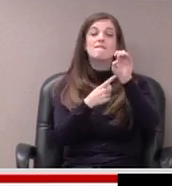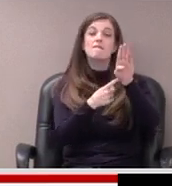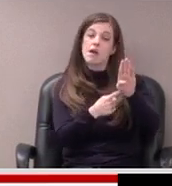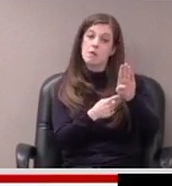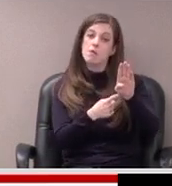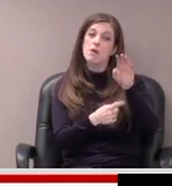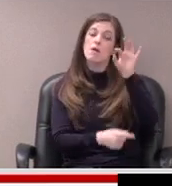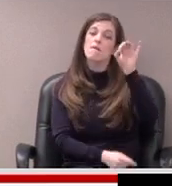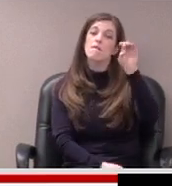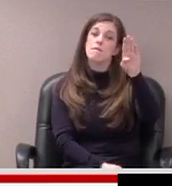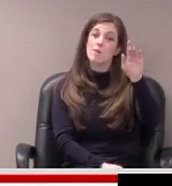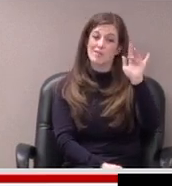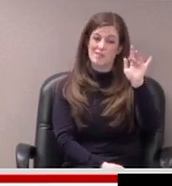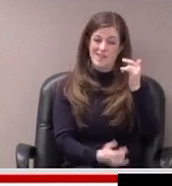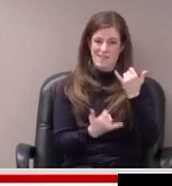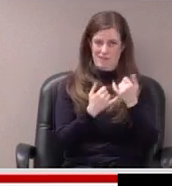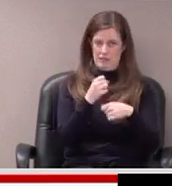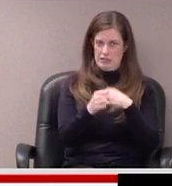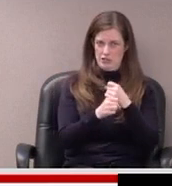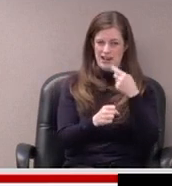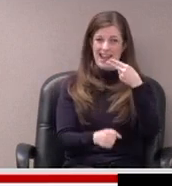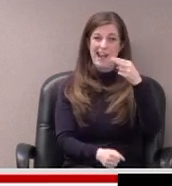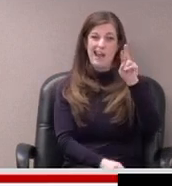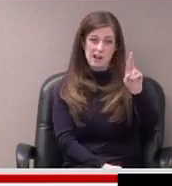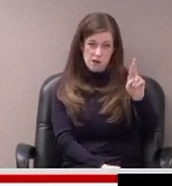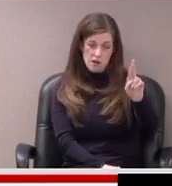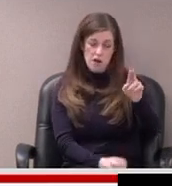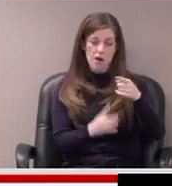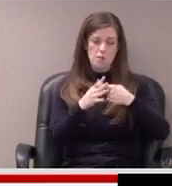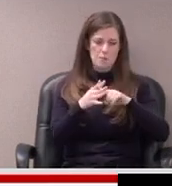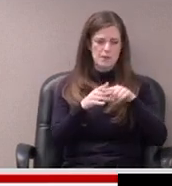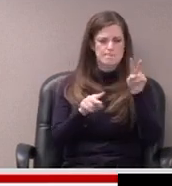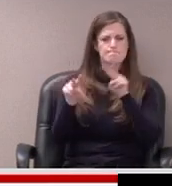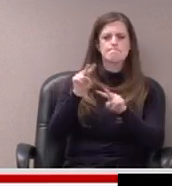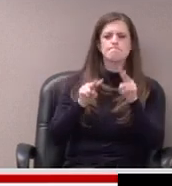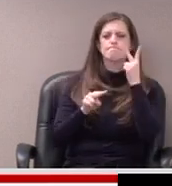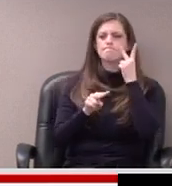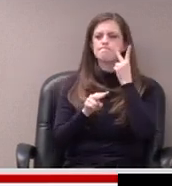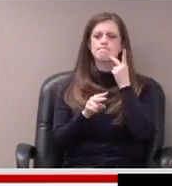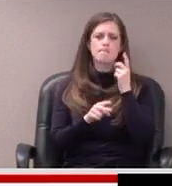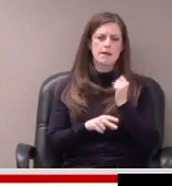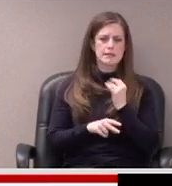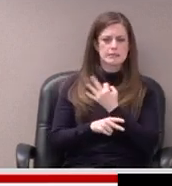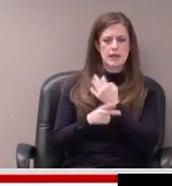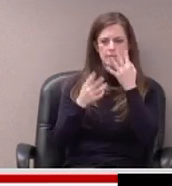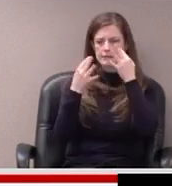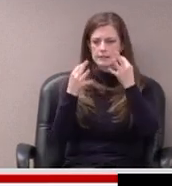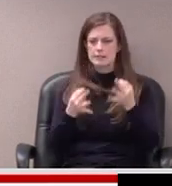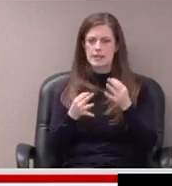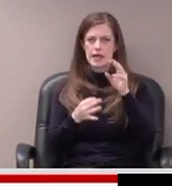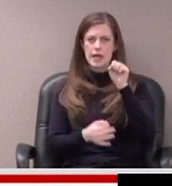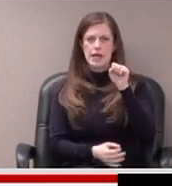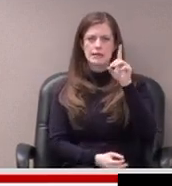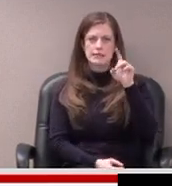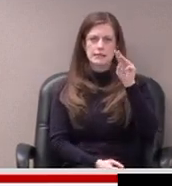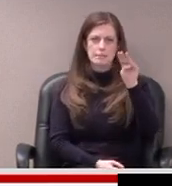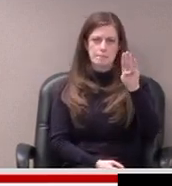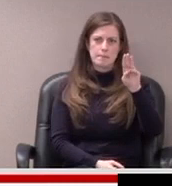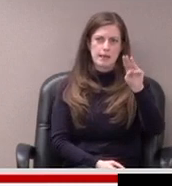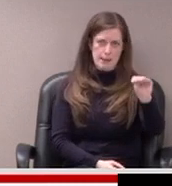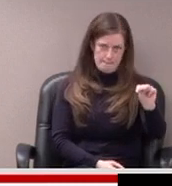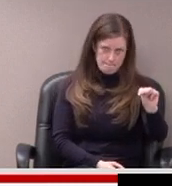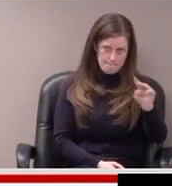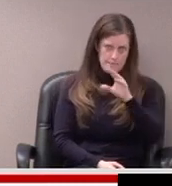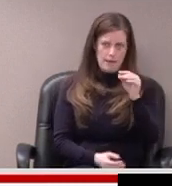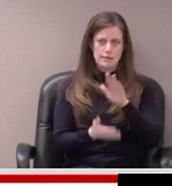February 25th this year, HR will actually begin reviewing the staffing decisions that the SBDMs and the school